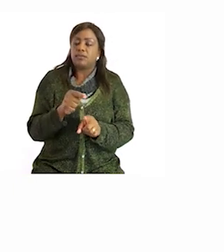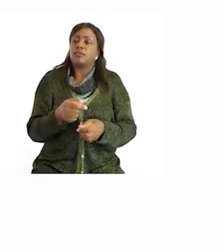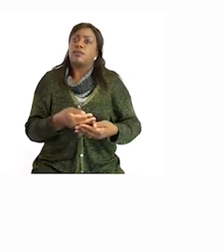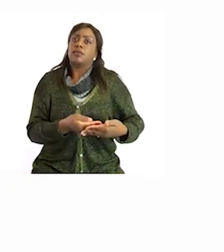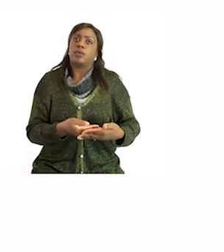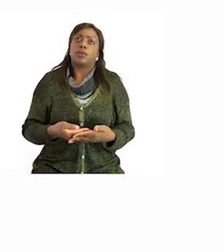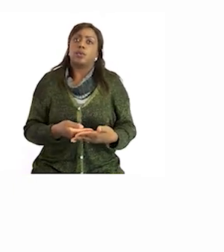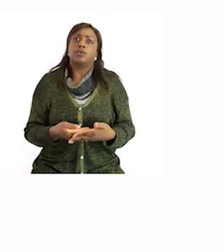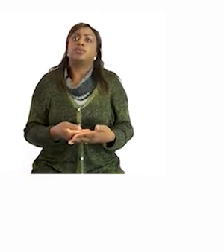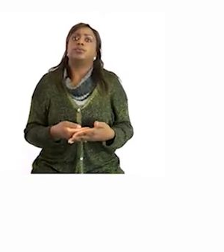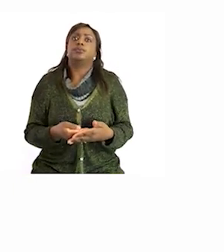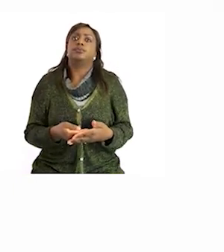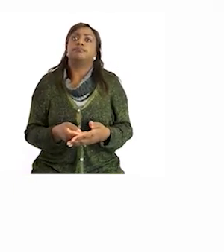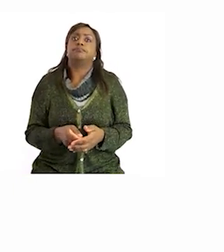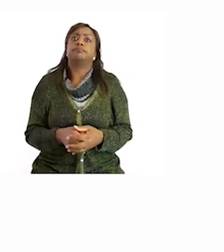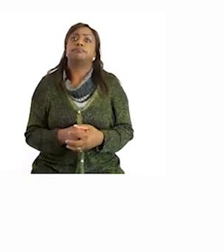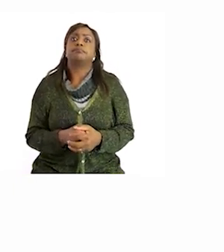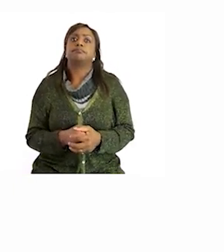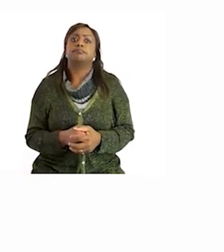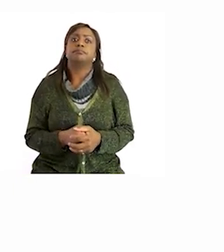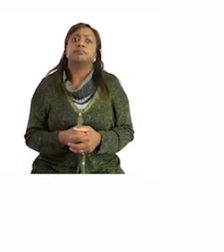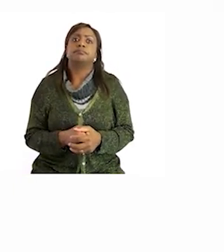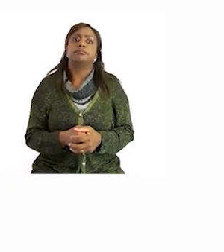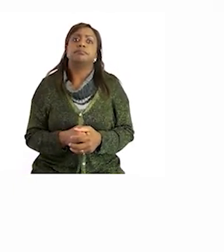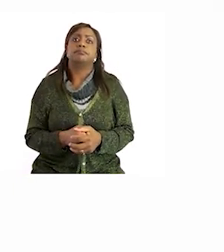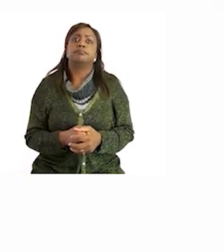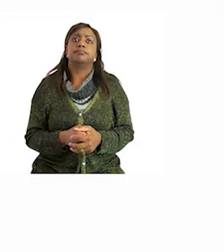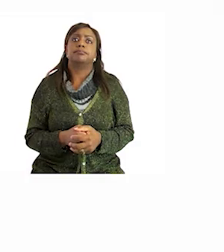develop the fertilized egg into a baby.